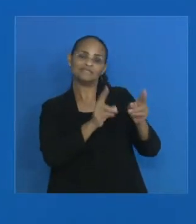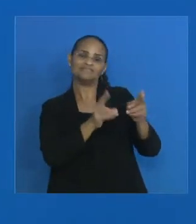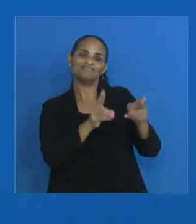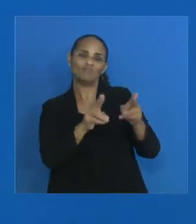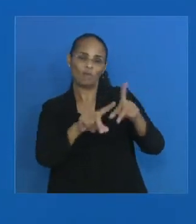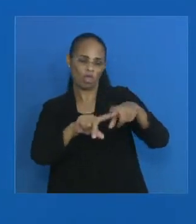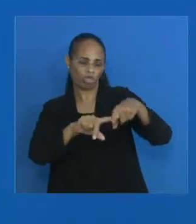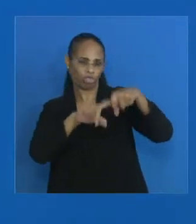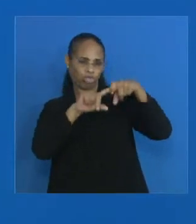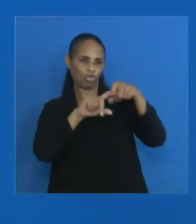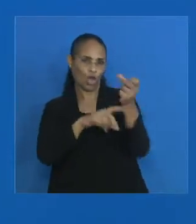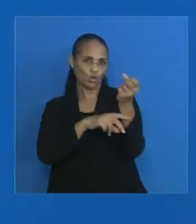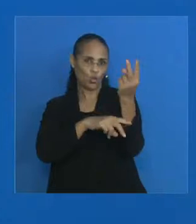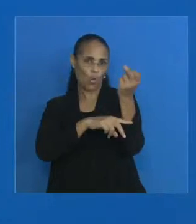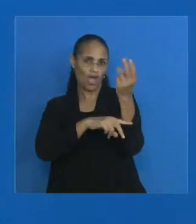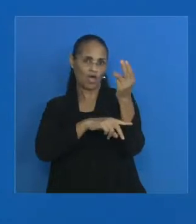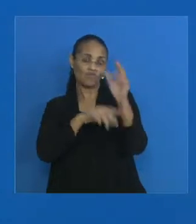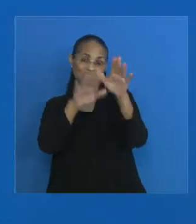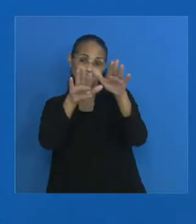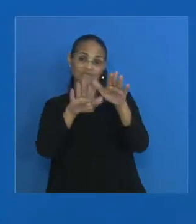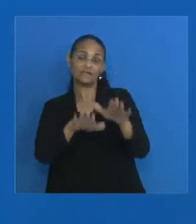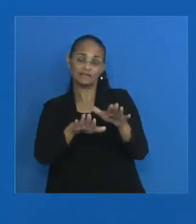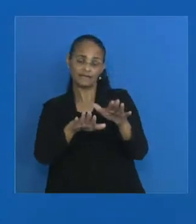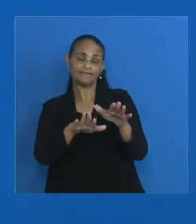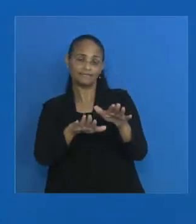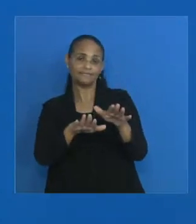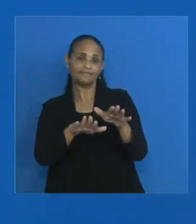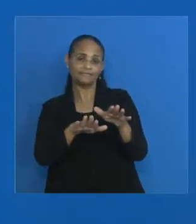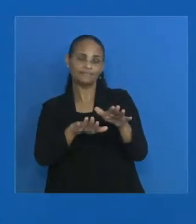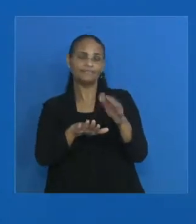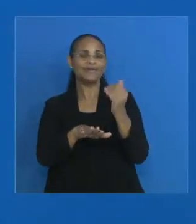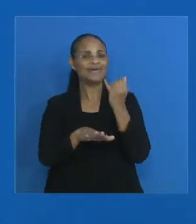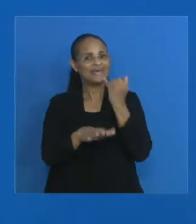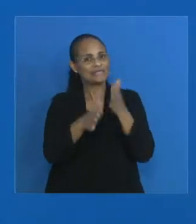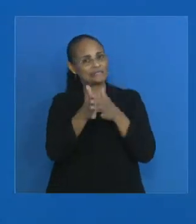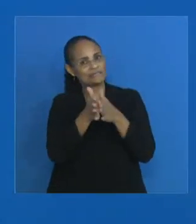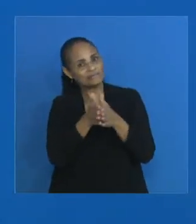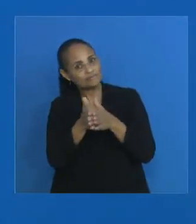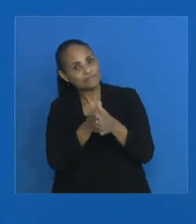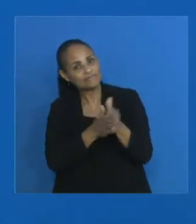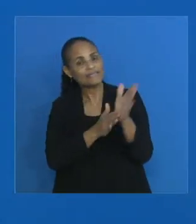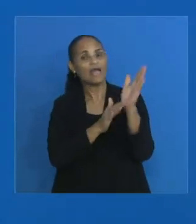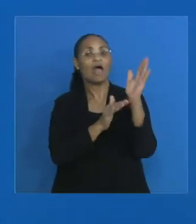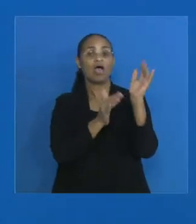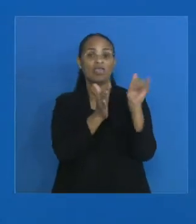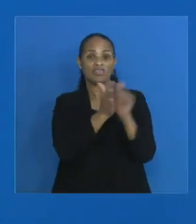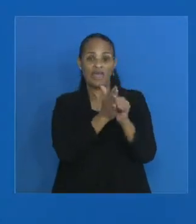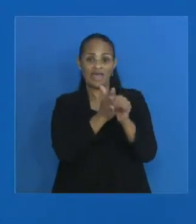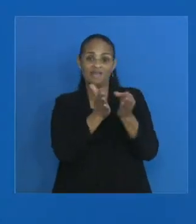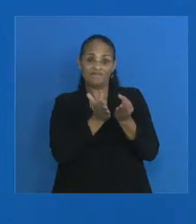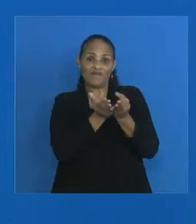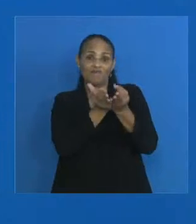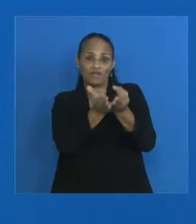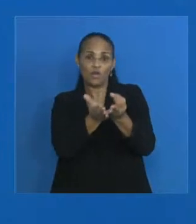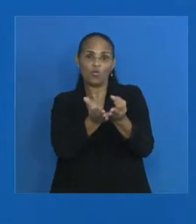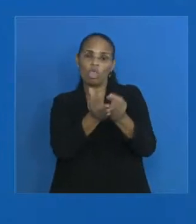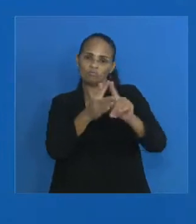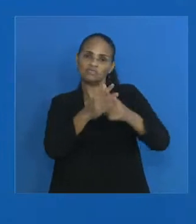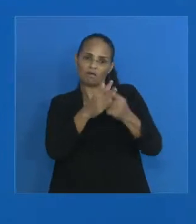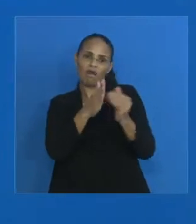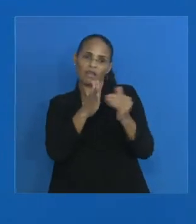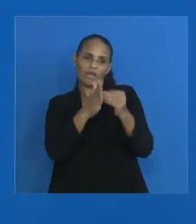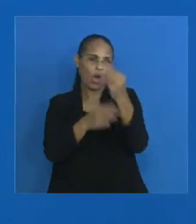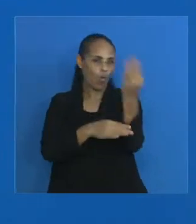from 12 noon Sunday. It is anticipated that ferry service will return on